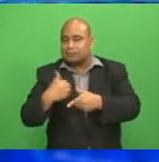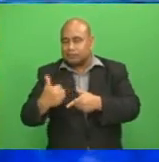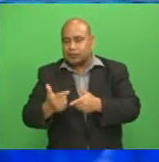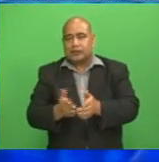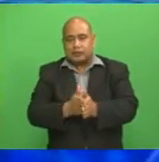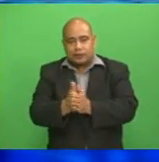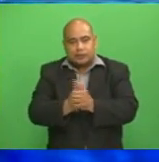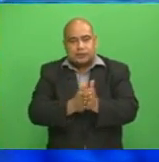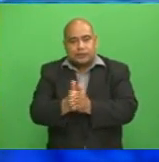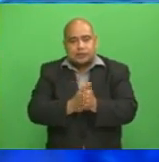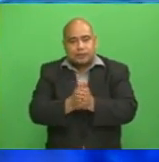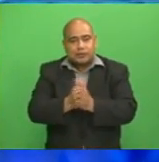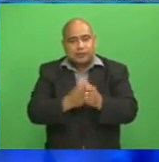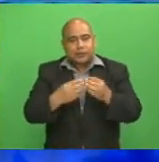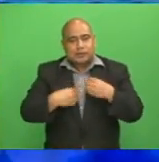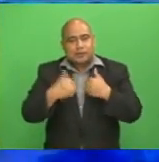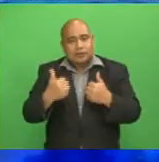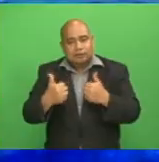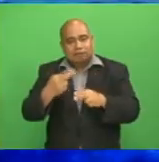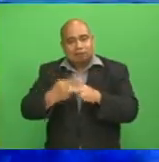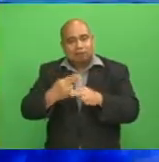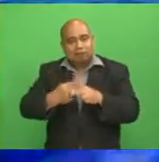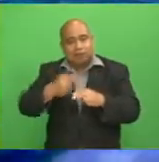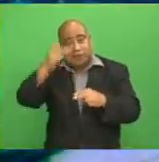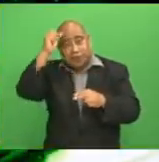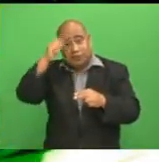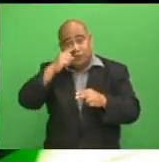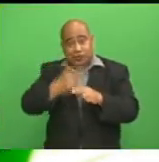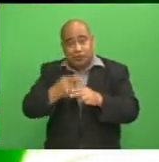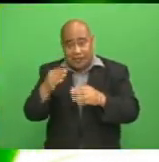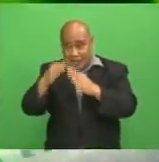at the household level. Kelly Vadala reports.